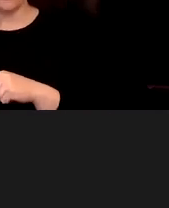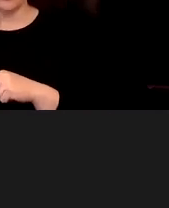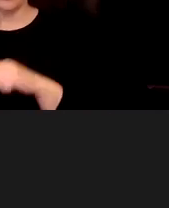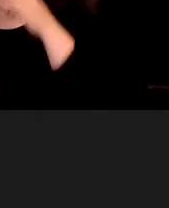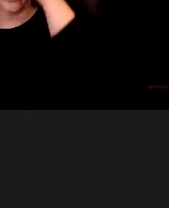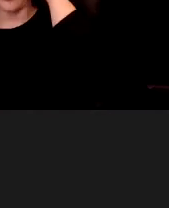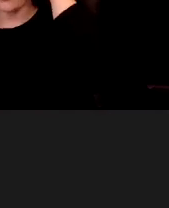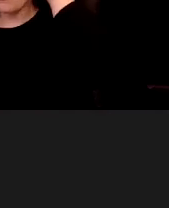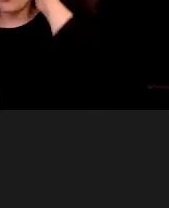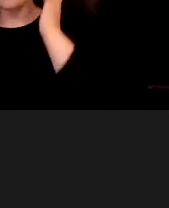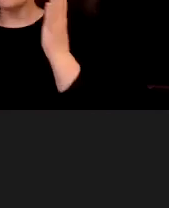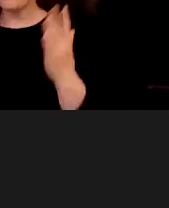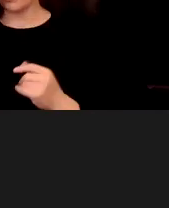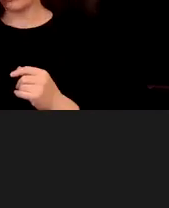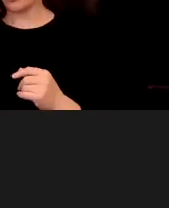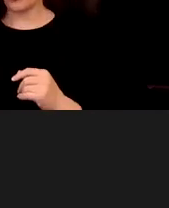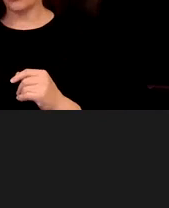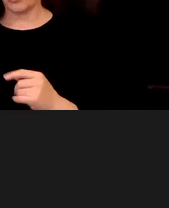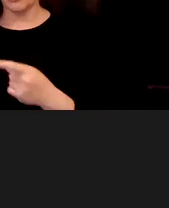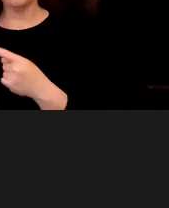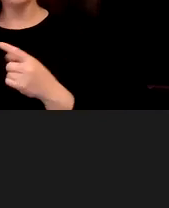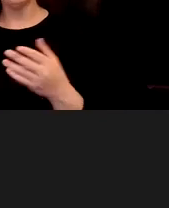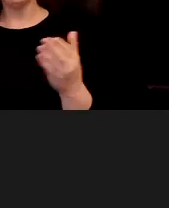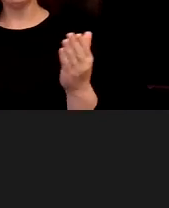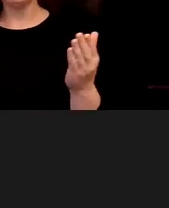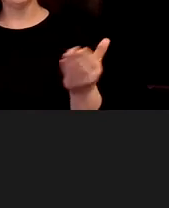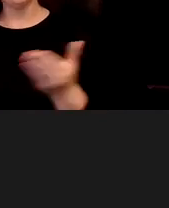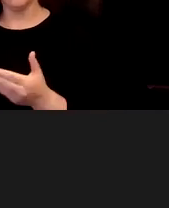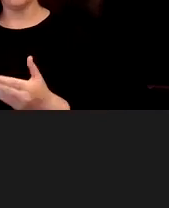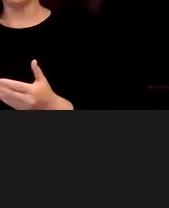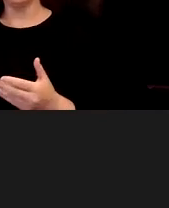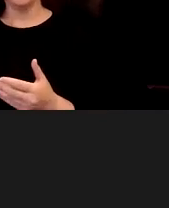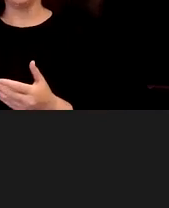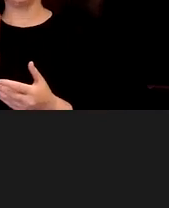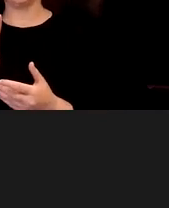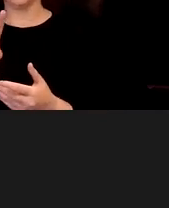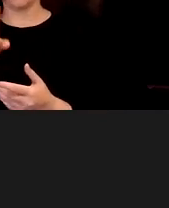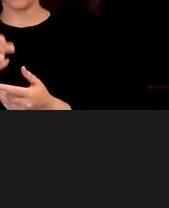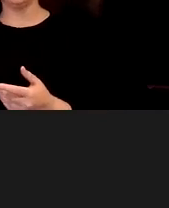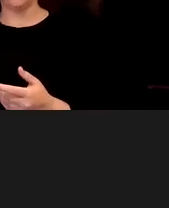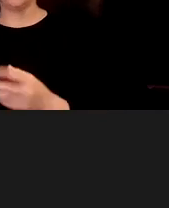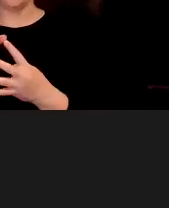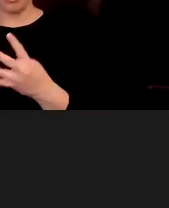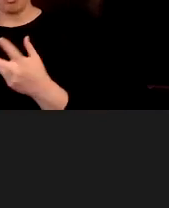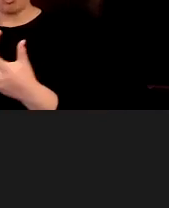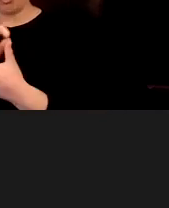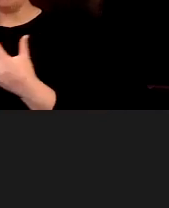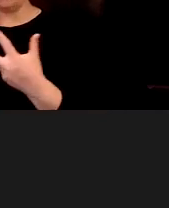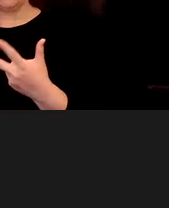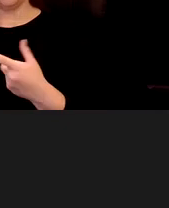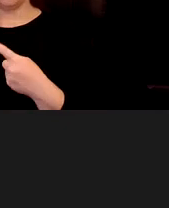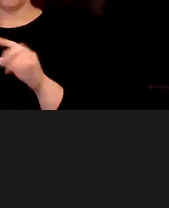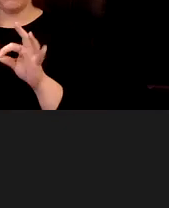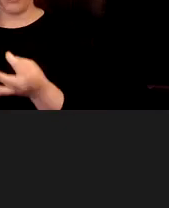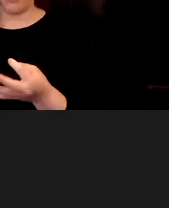what it might look like to introduce the 3 DHH options to a family, and